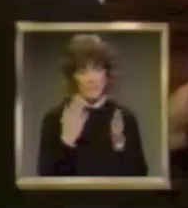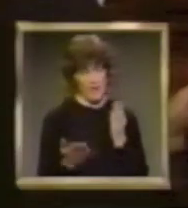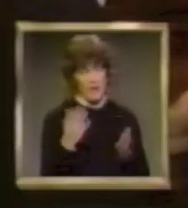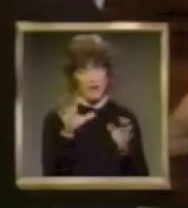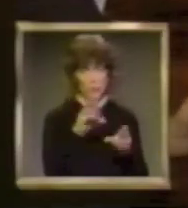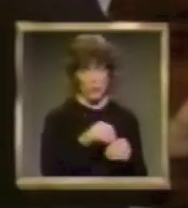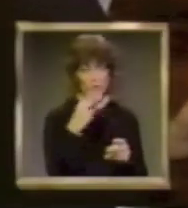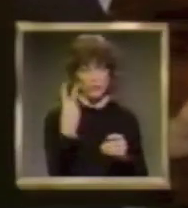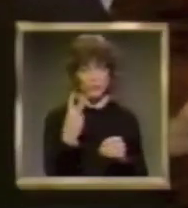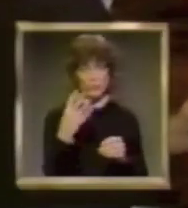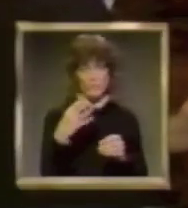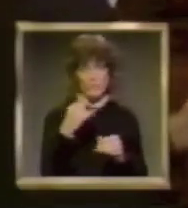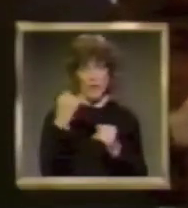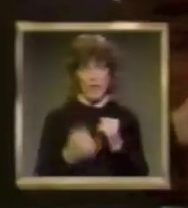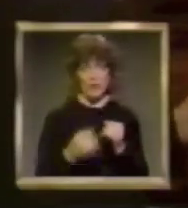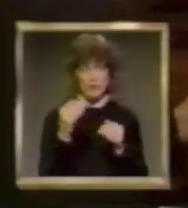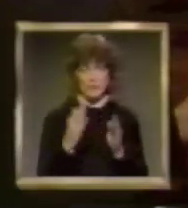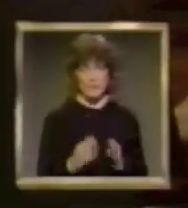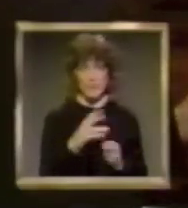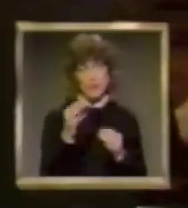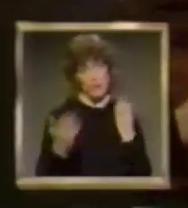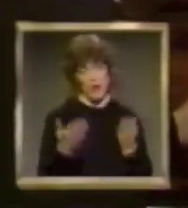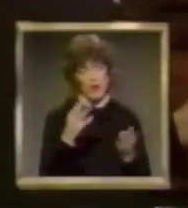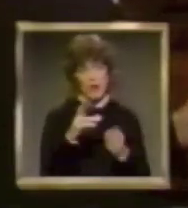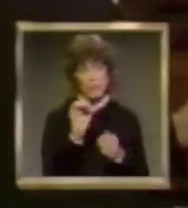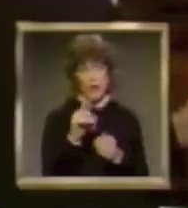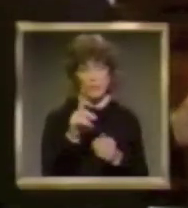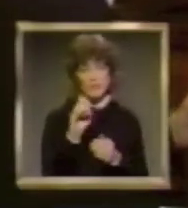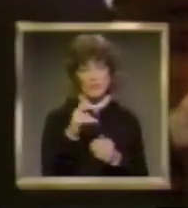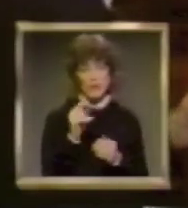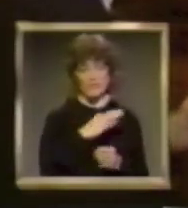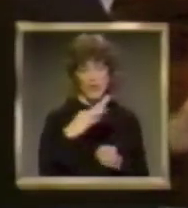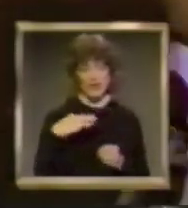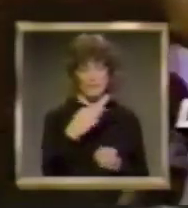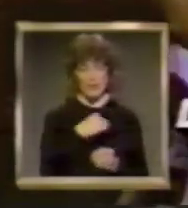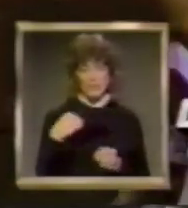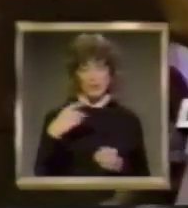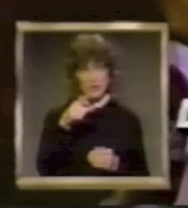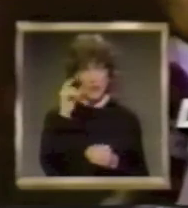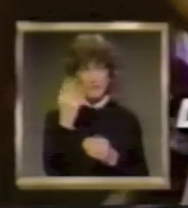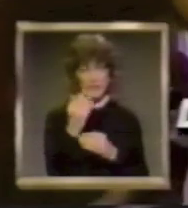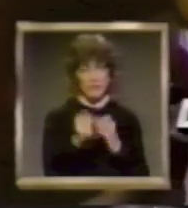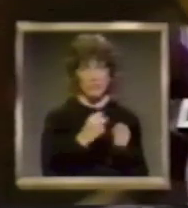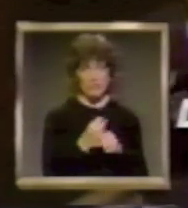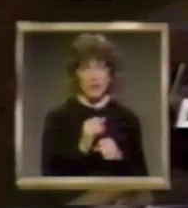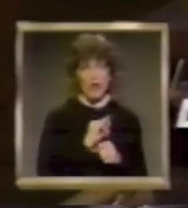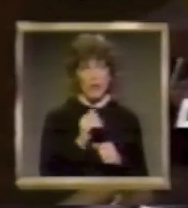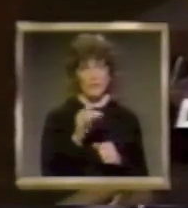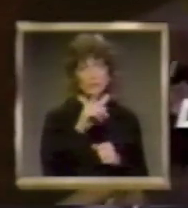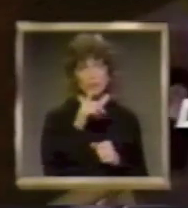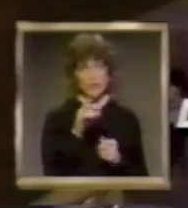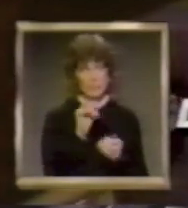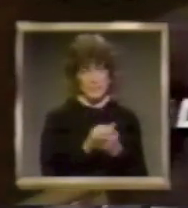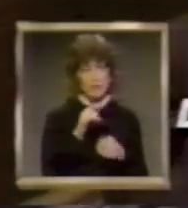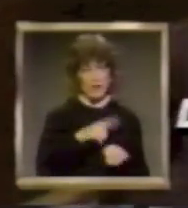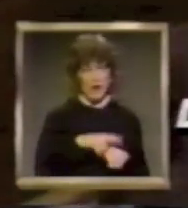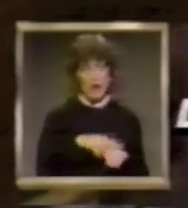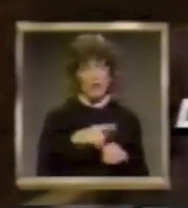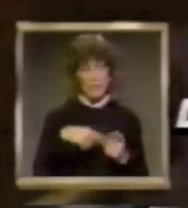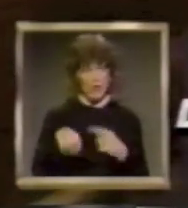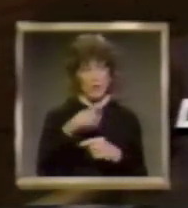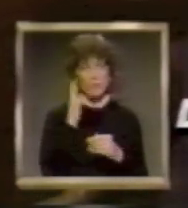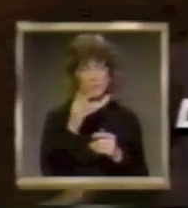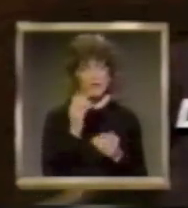finalists and perhaps Robert Davila, a faculty member at Gallaudet for 15 years. I'm sure that this time around, they're going to give